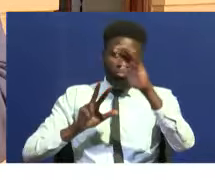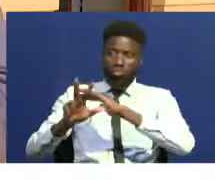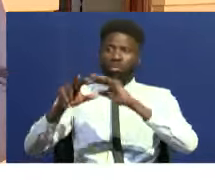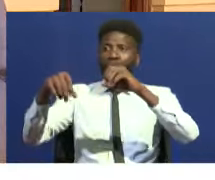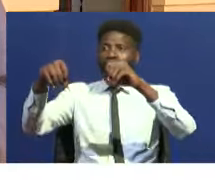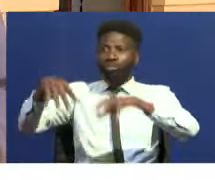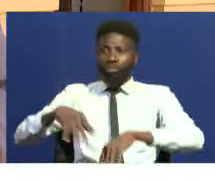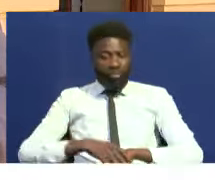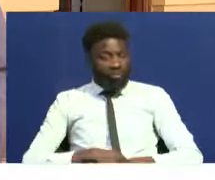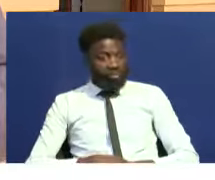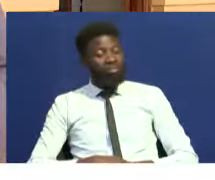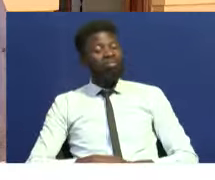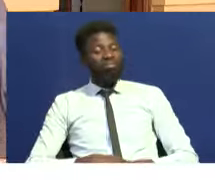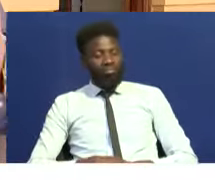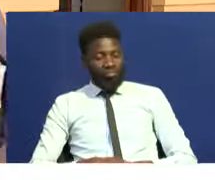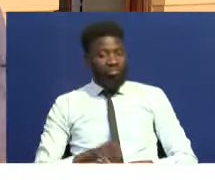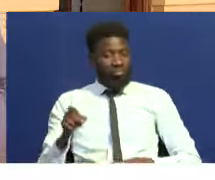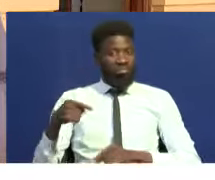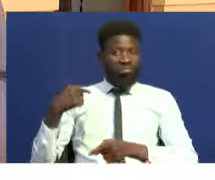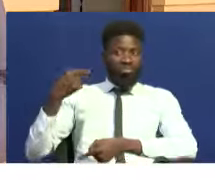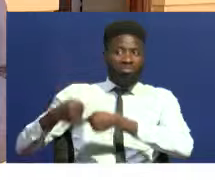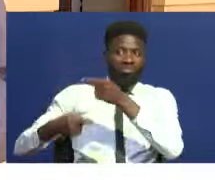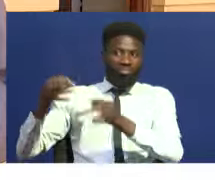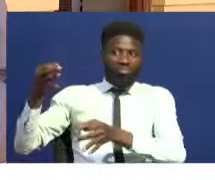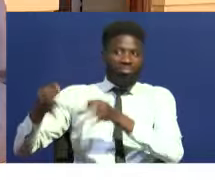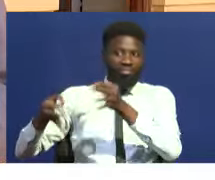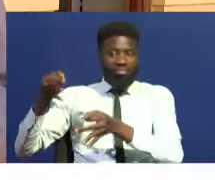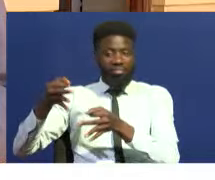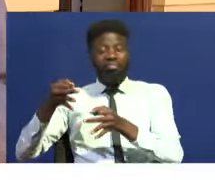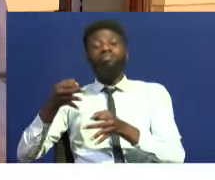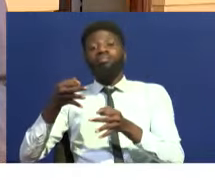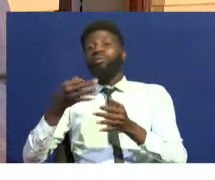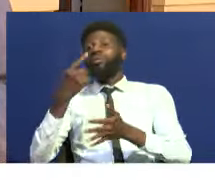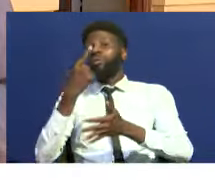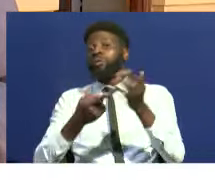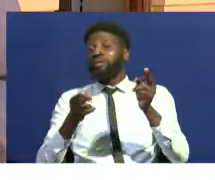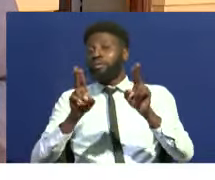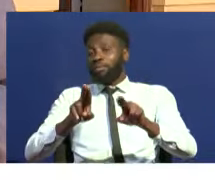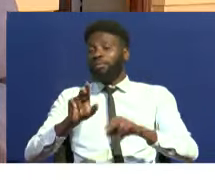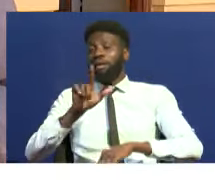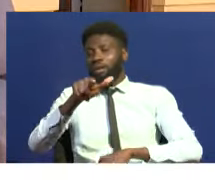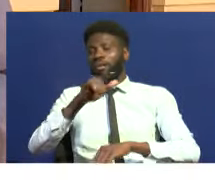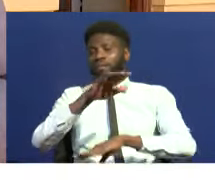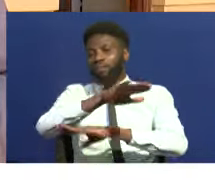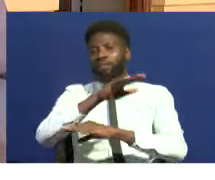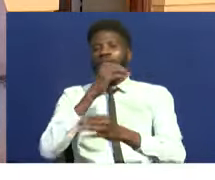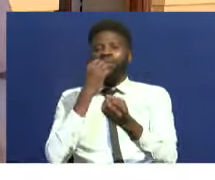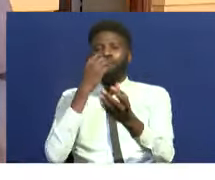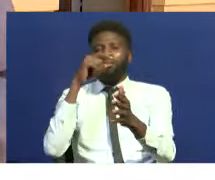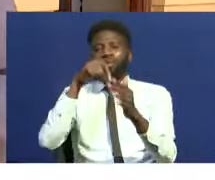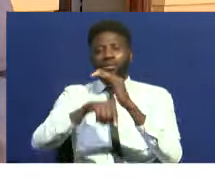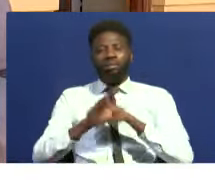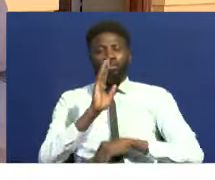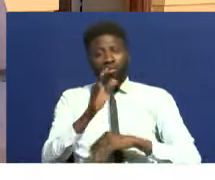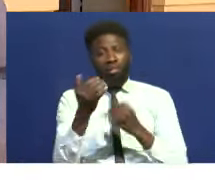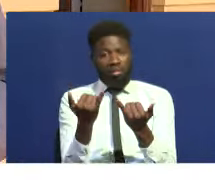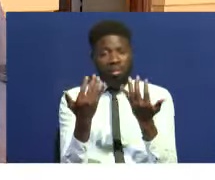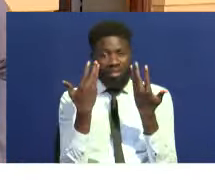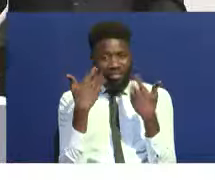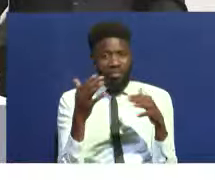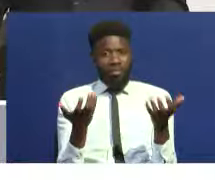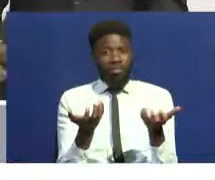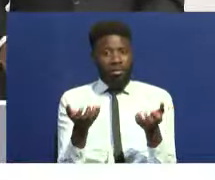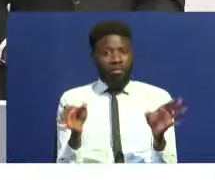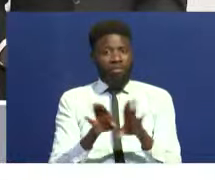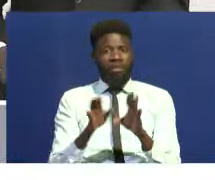a separate court, and we'll be telling you the outcome of the same later on in the evening. For now, I hand you back for the rest of the broadcast. Back to you,